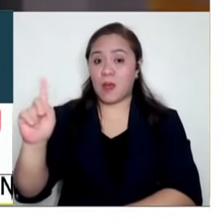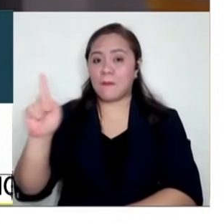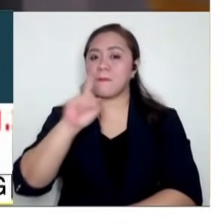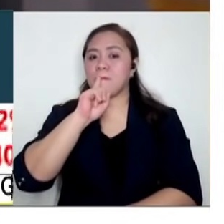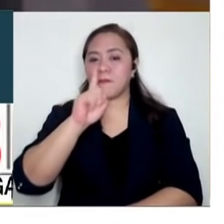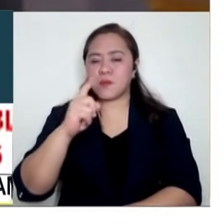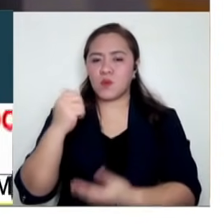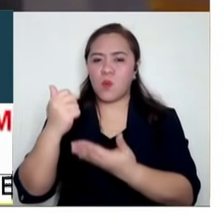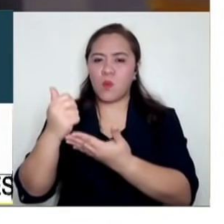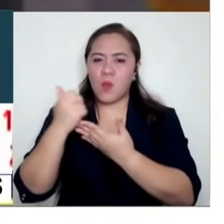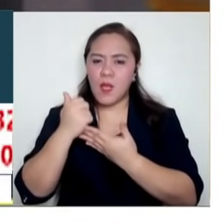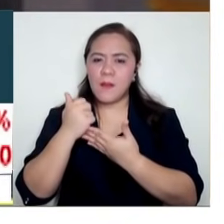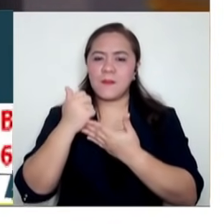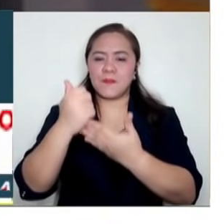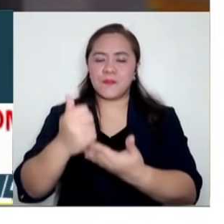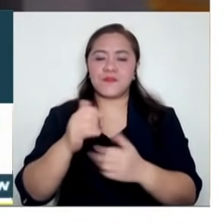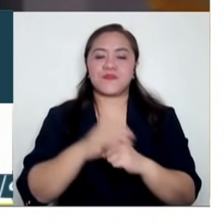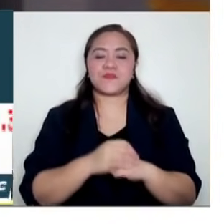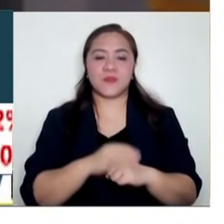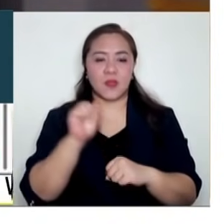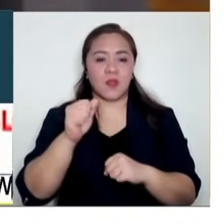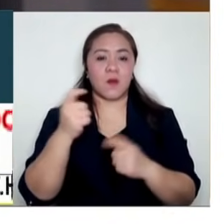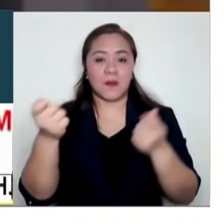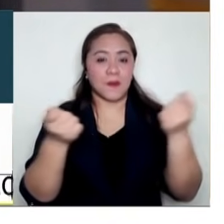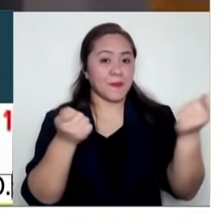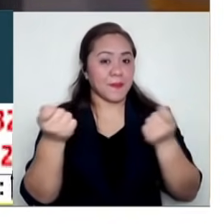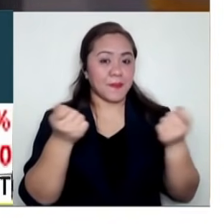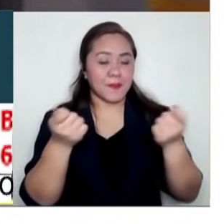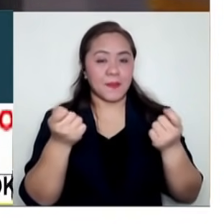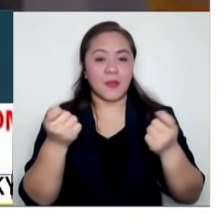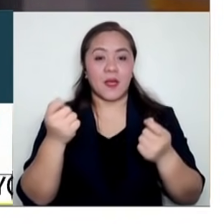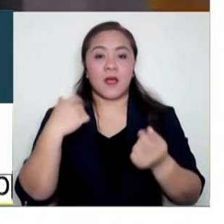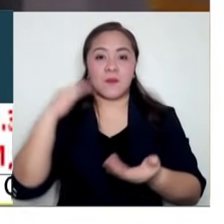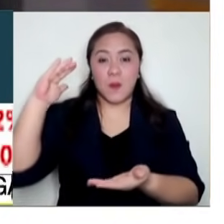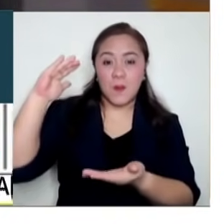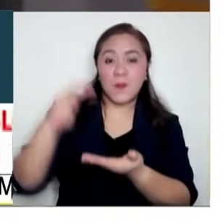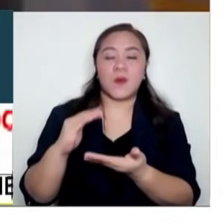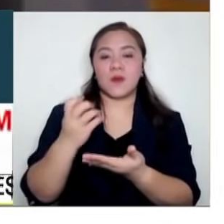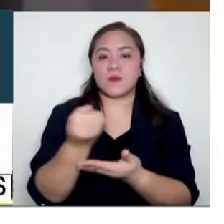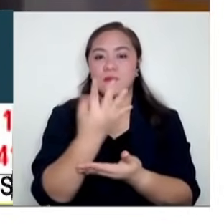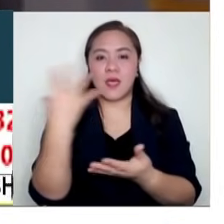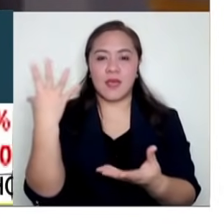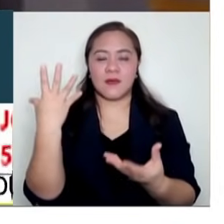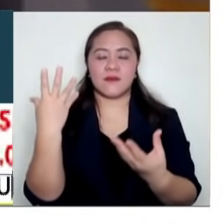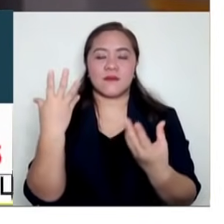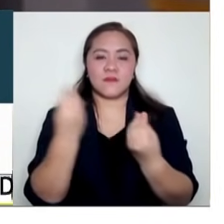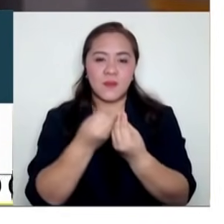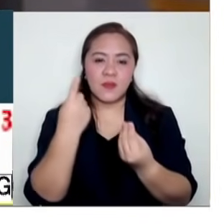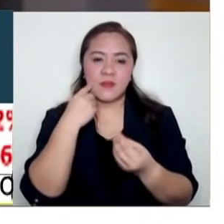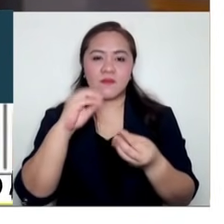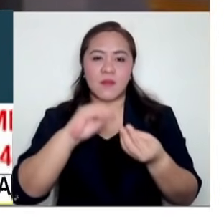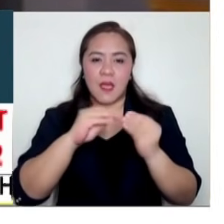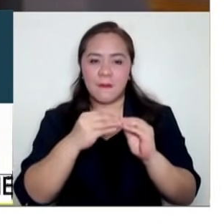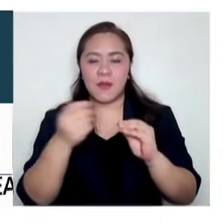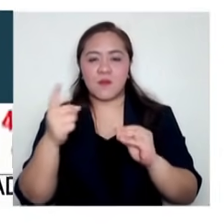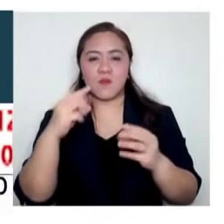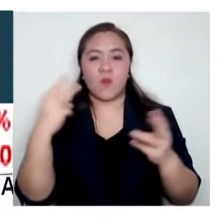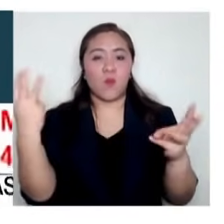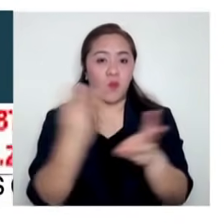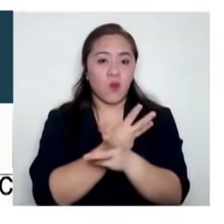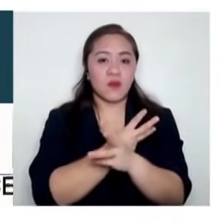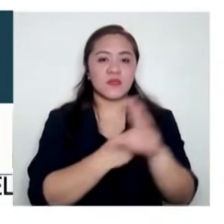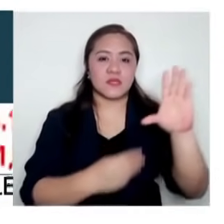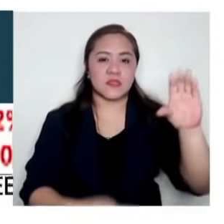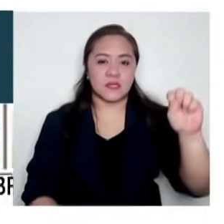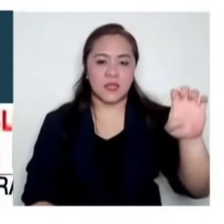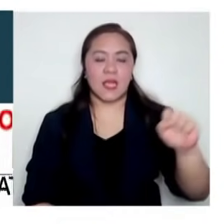a lot, especially in controlling or reducing the number of those severe cases and hospitalizations and deaths. If you try